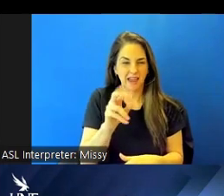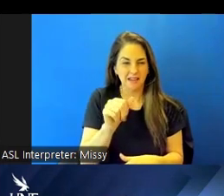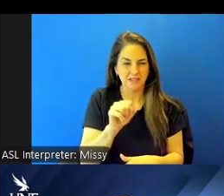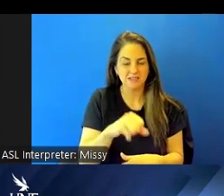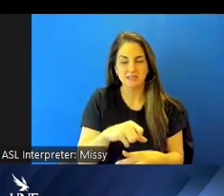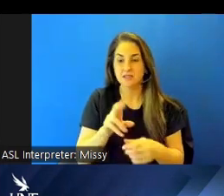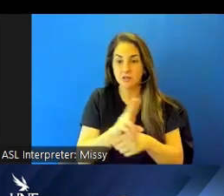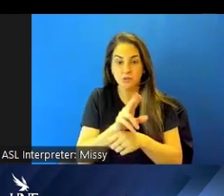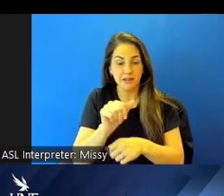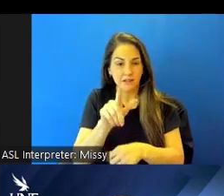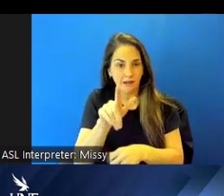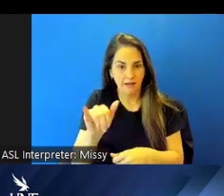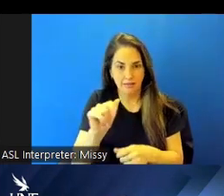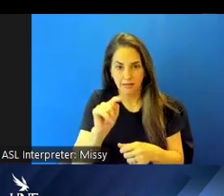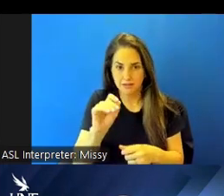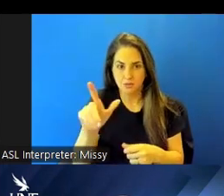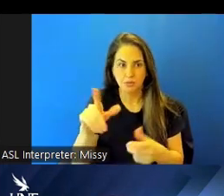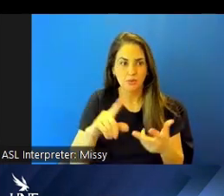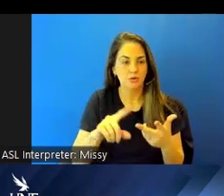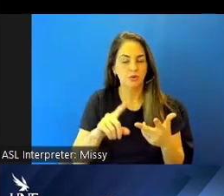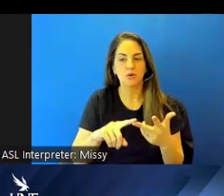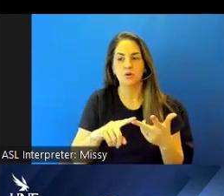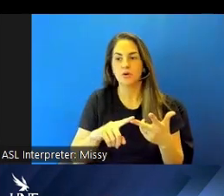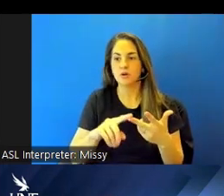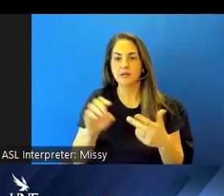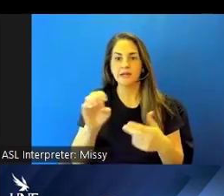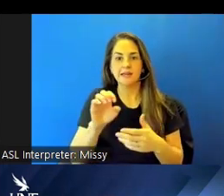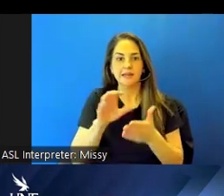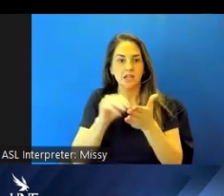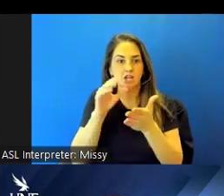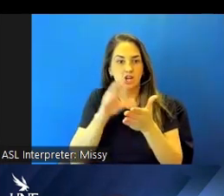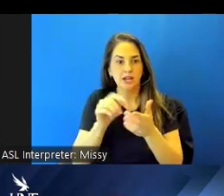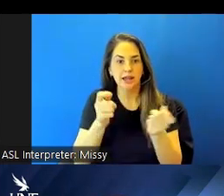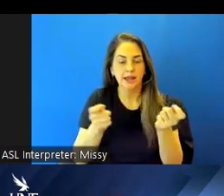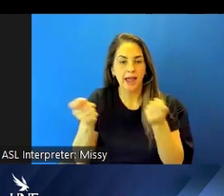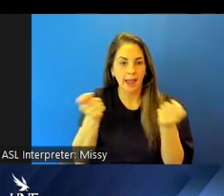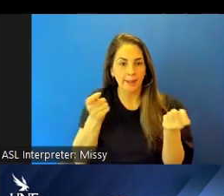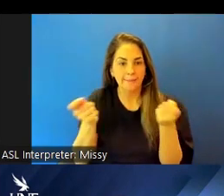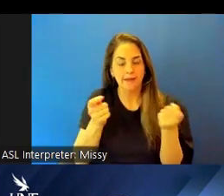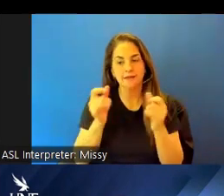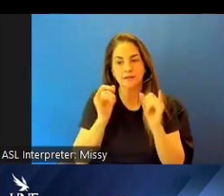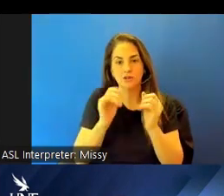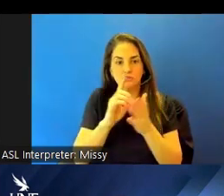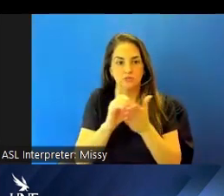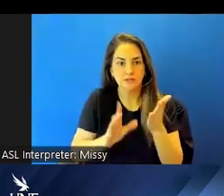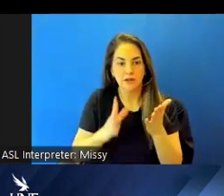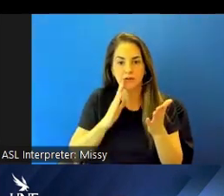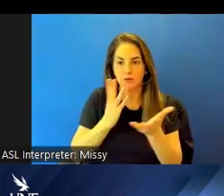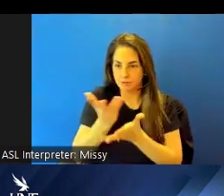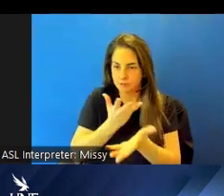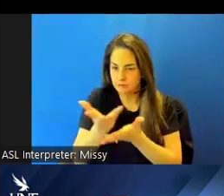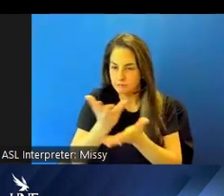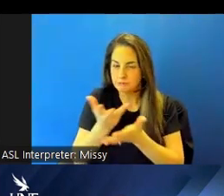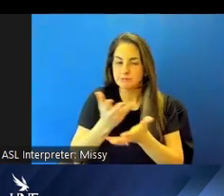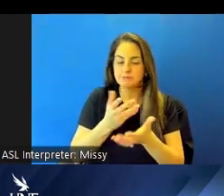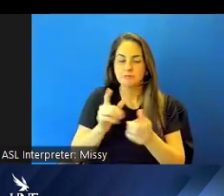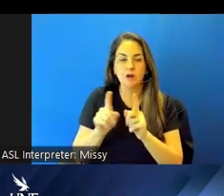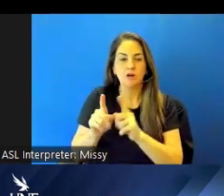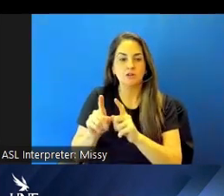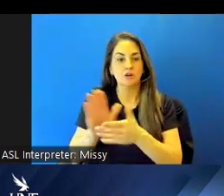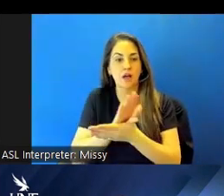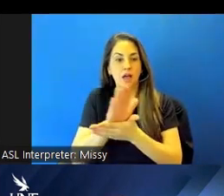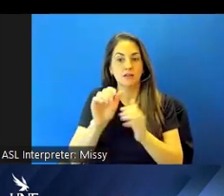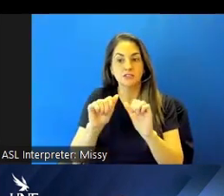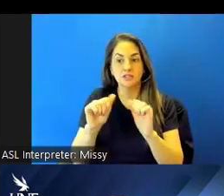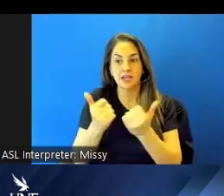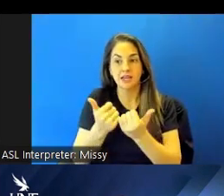Ally tool. We're working with our e-learning admins and our instructional designers. And we're looking at our college and agency